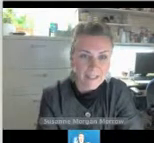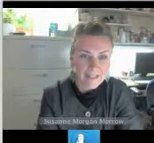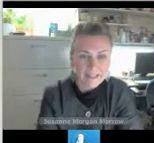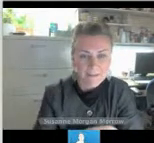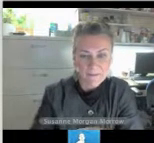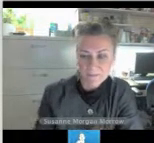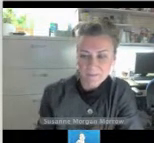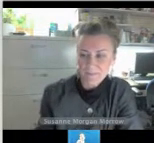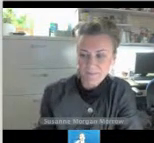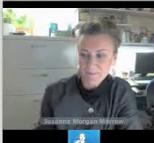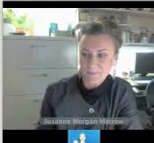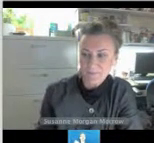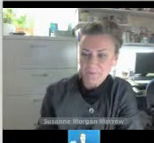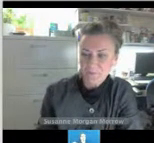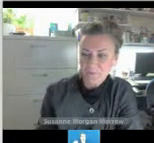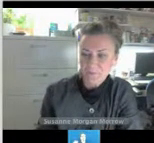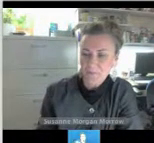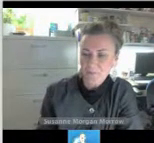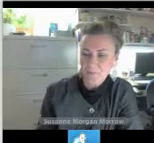overlook anything.